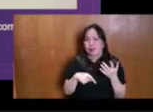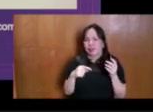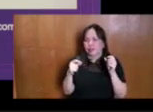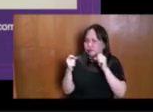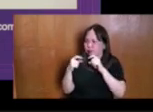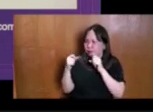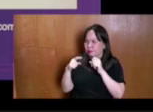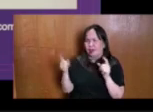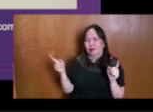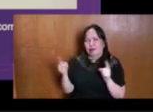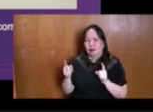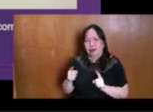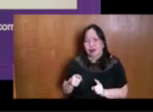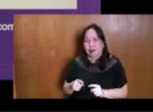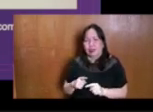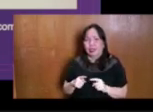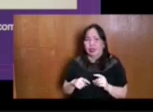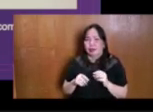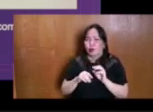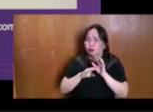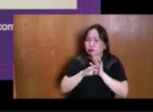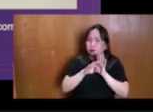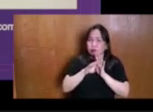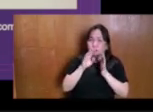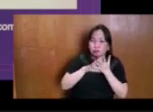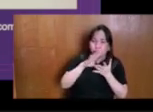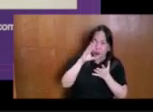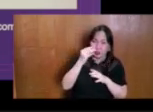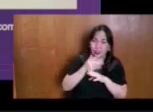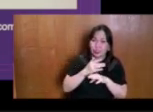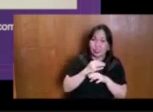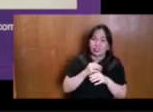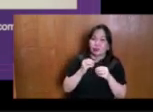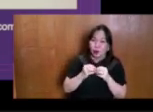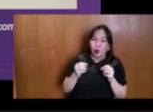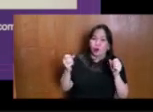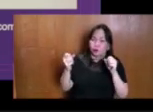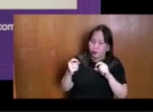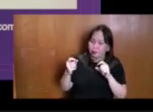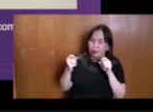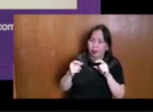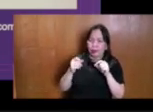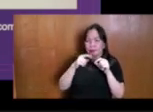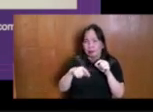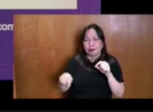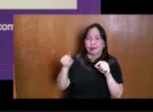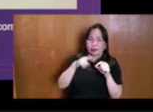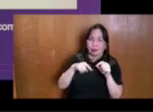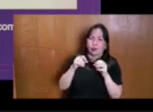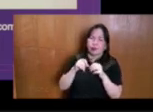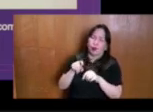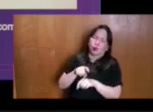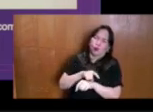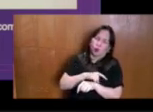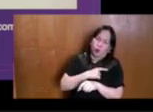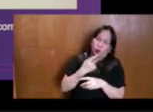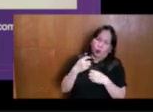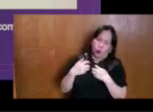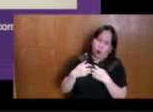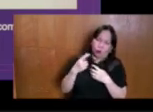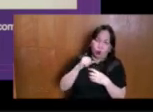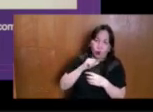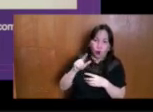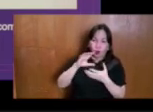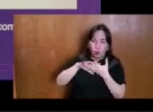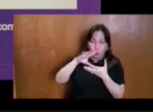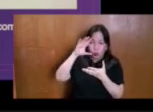loop and accelerate learning that way. Because the longer the feedback loop is, the harder it is for us to learn as a